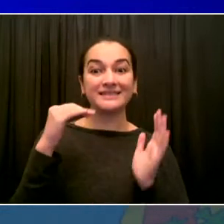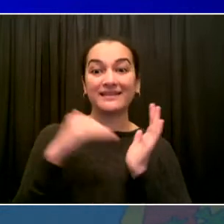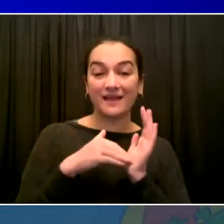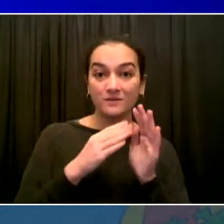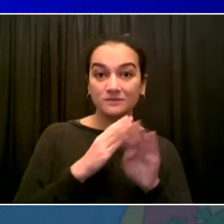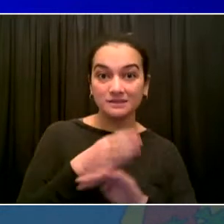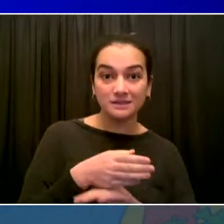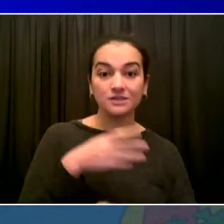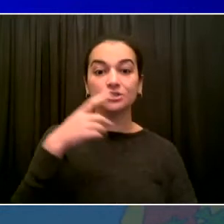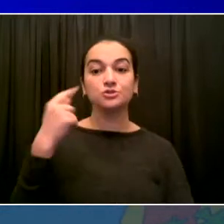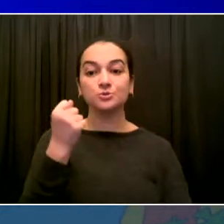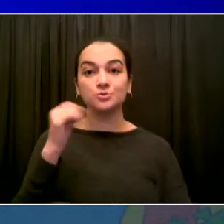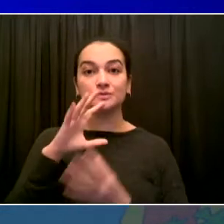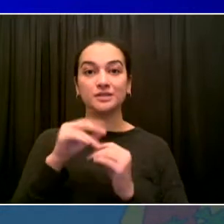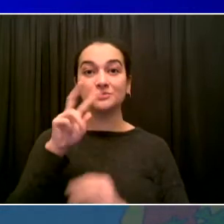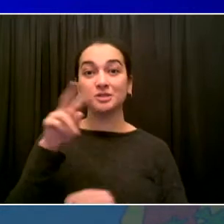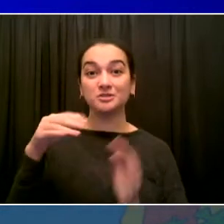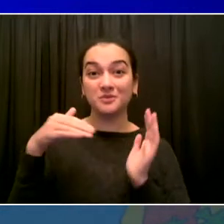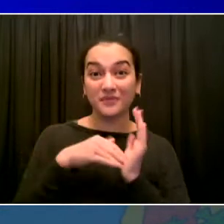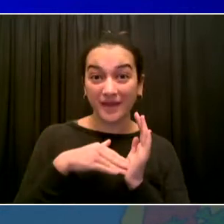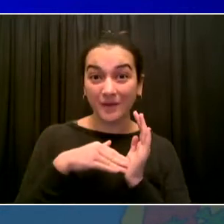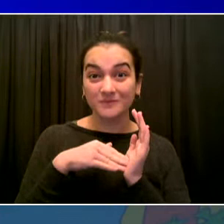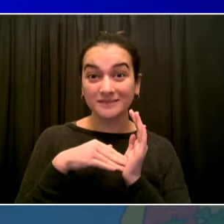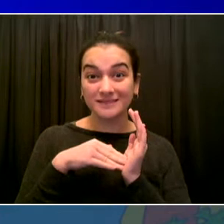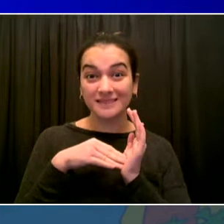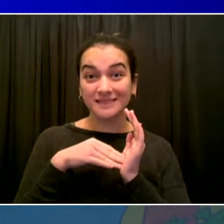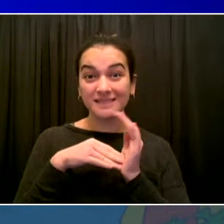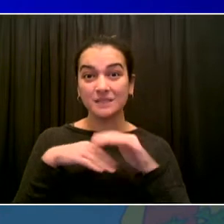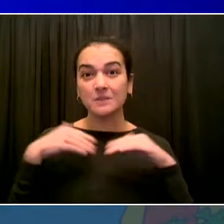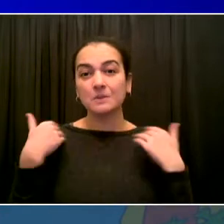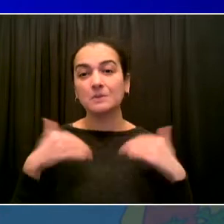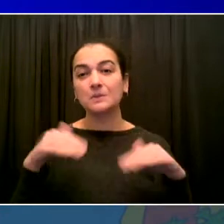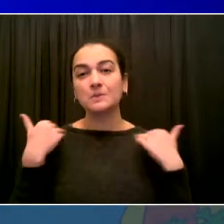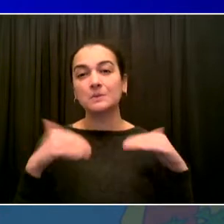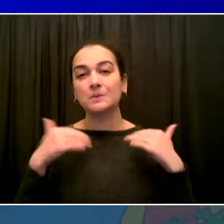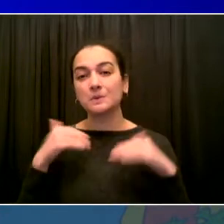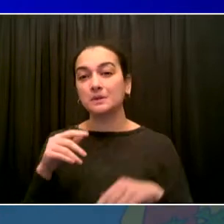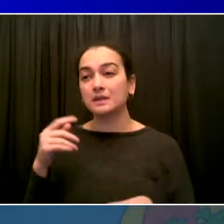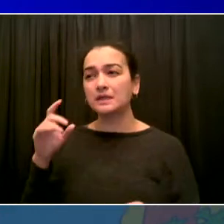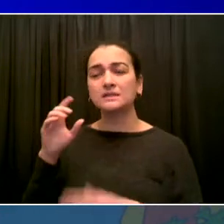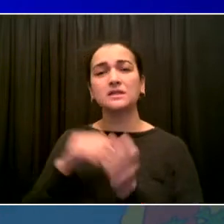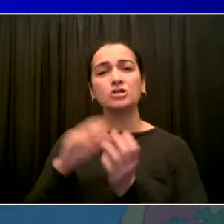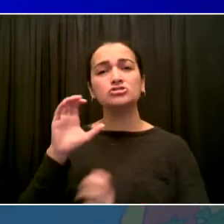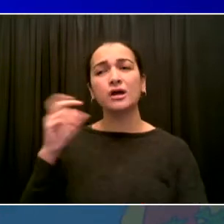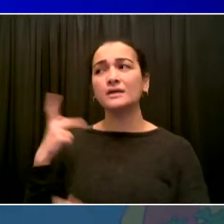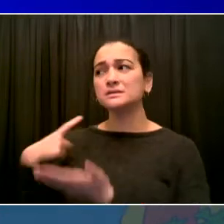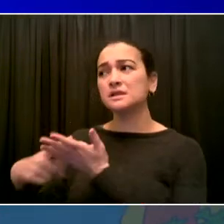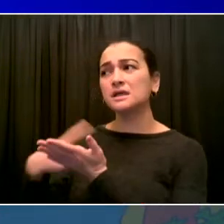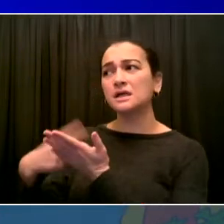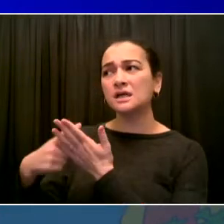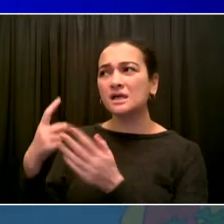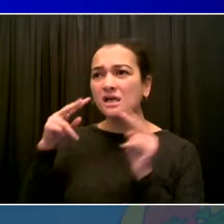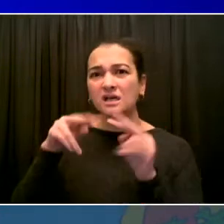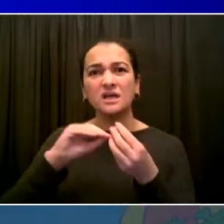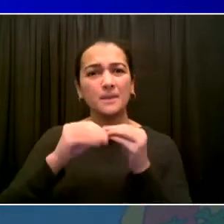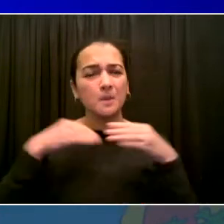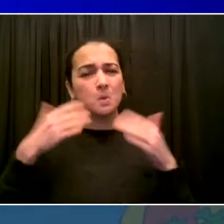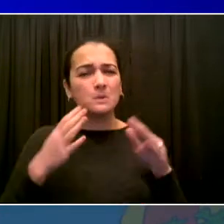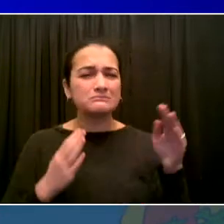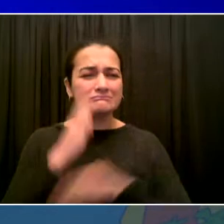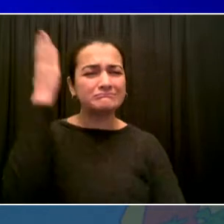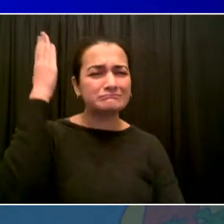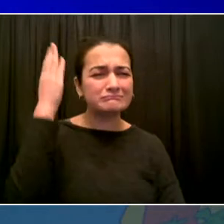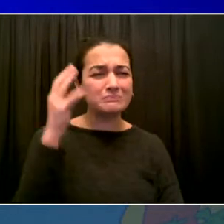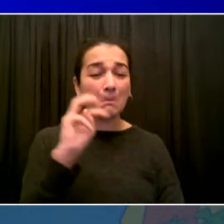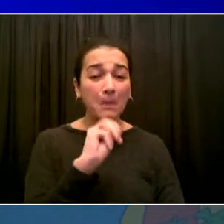Yorkers had gotten a booster shot on Monday alone. Then on Tuesday, over 22,000 New Yorkers got a booster shot. So let's